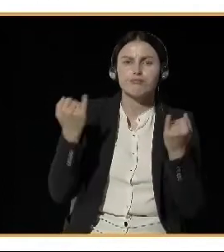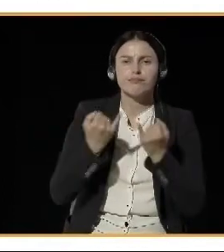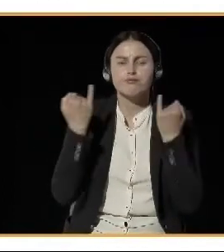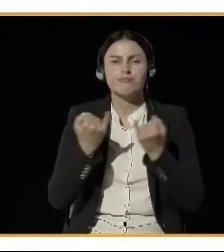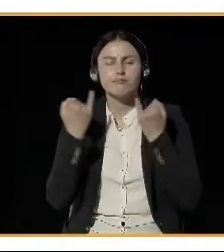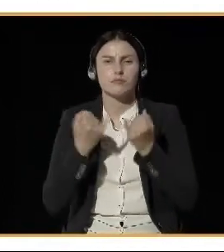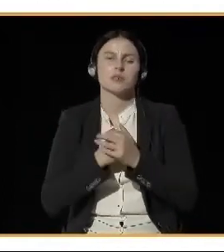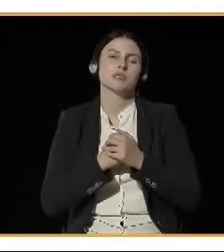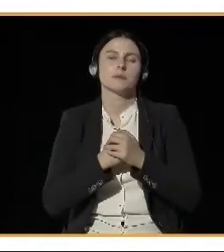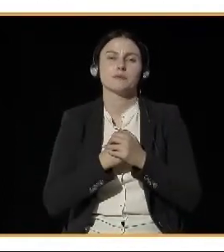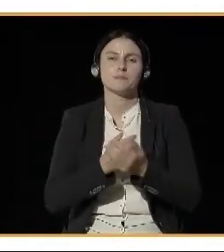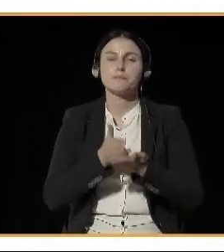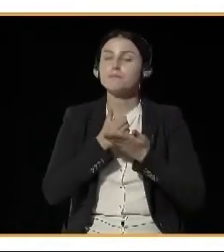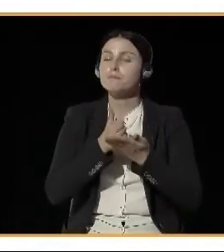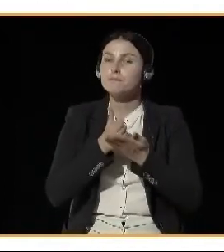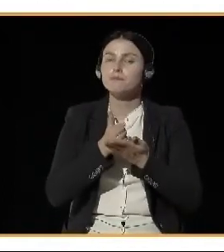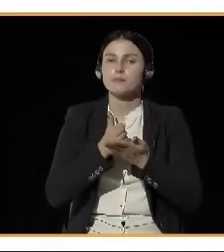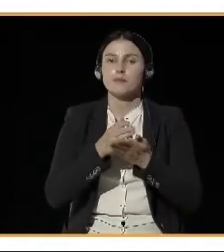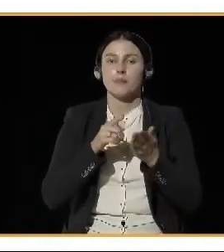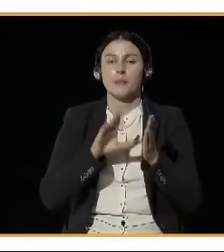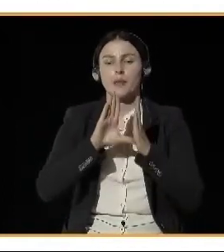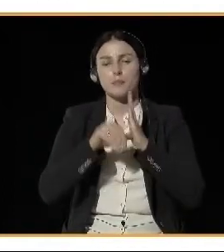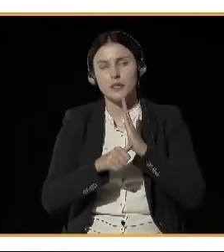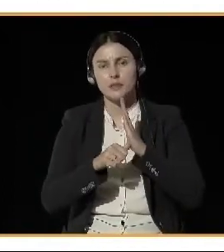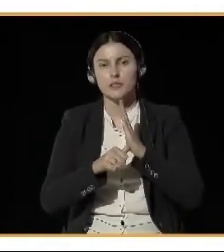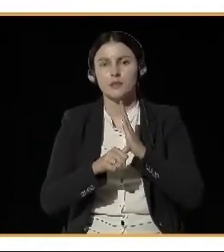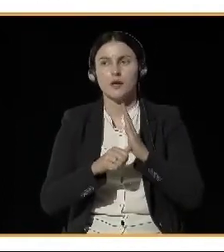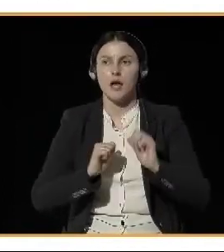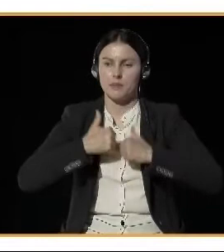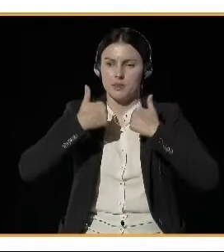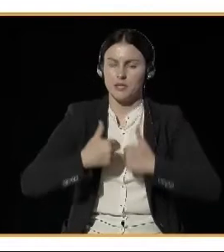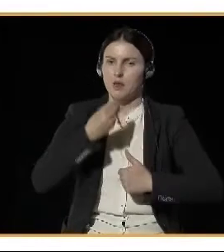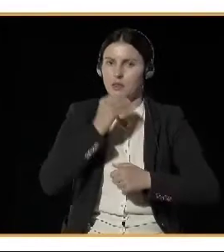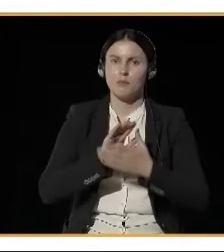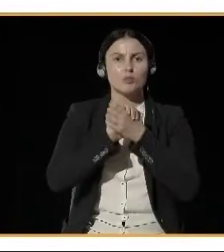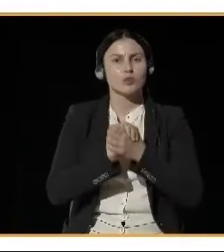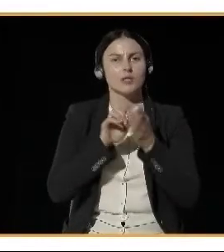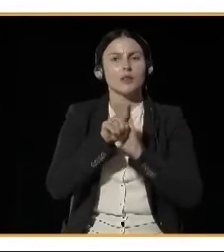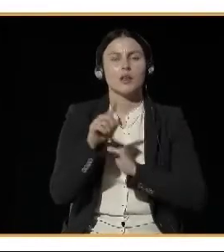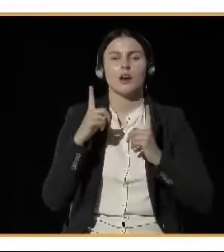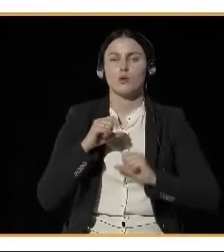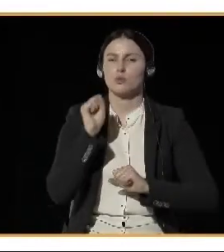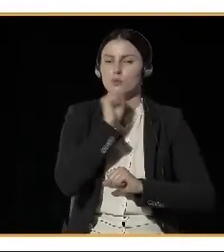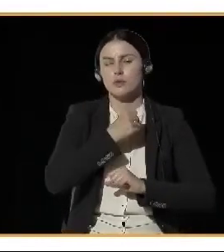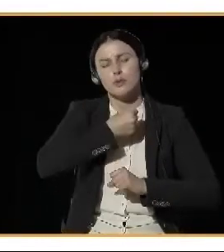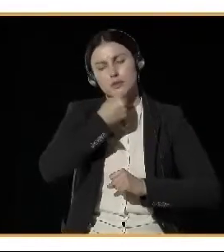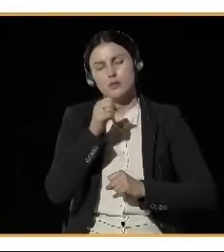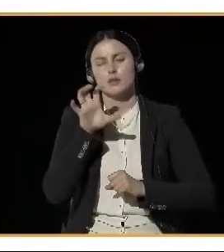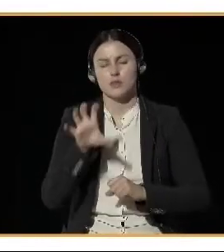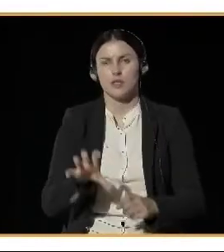helping the cities to become more age-friendly, more adjusted to the older residents.